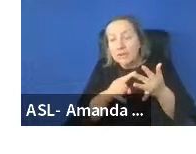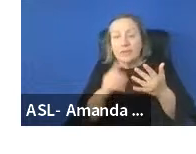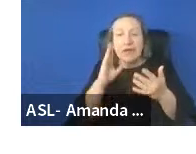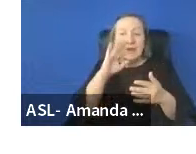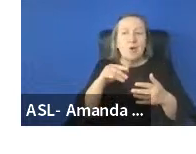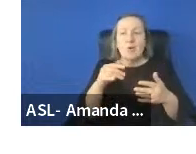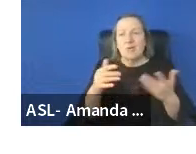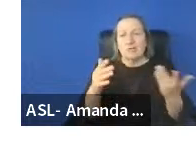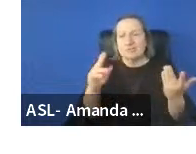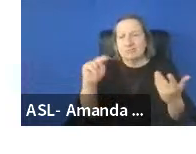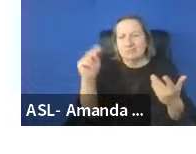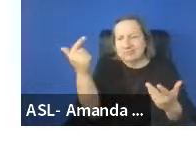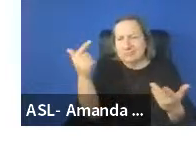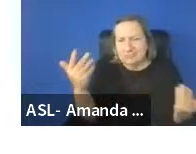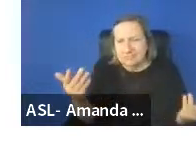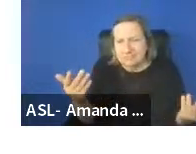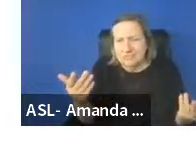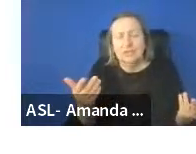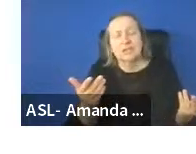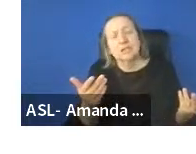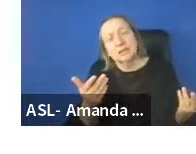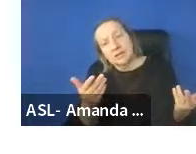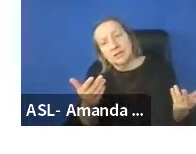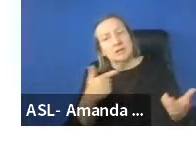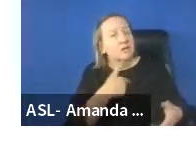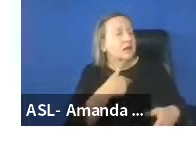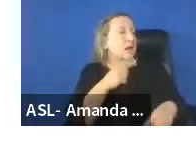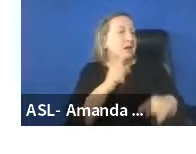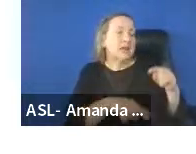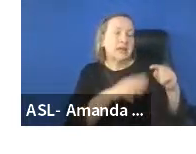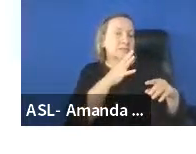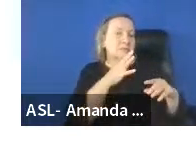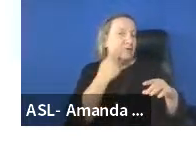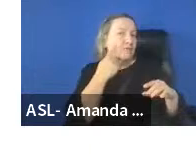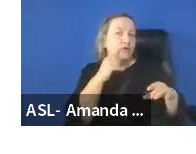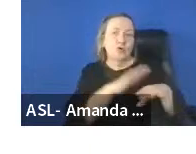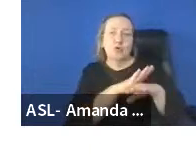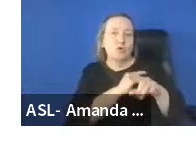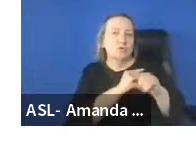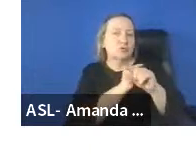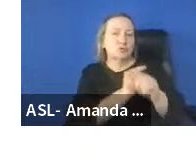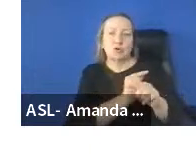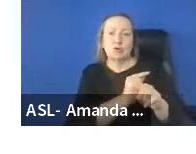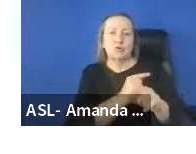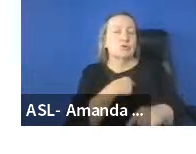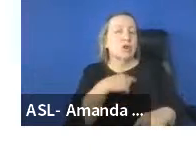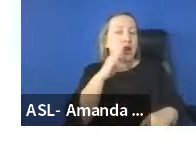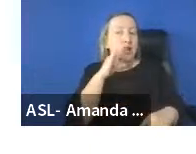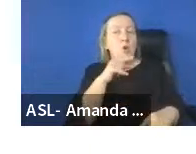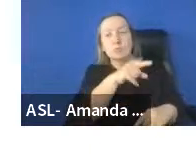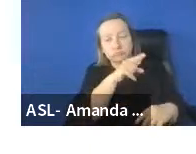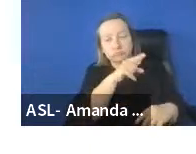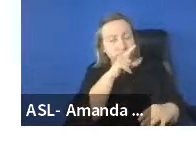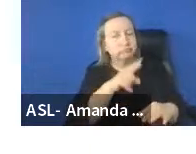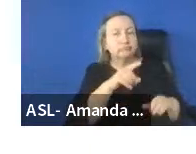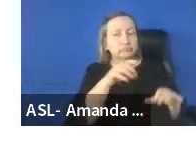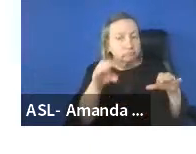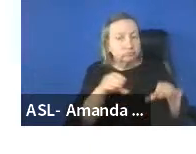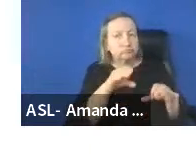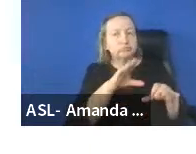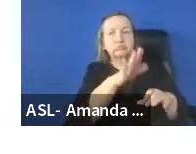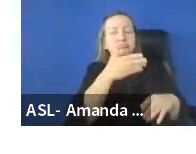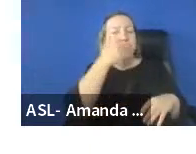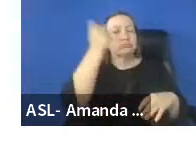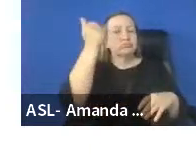knocked down. Well, and I can't speak for the Coast Guard. I know they're very earnest and they take